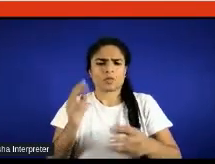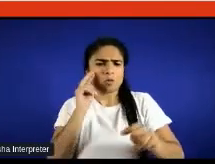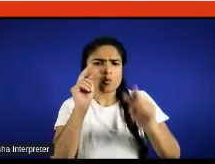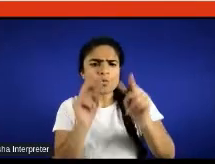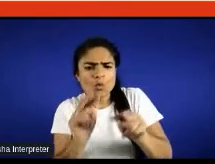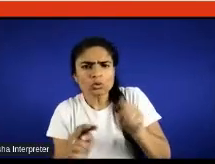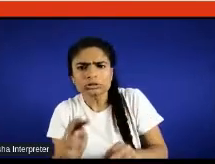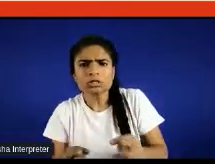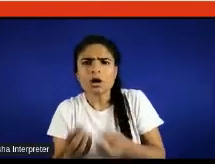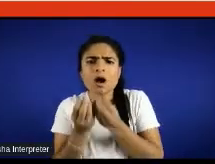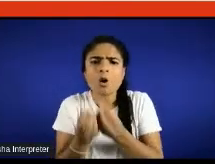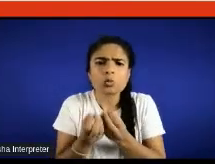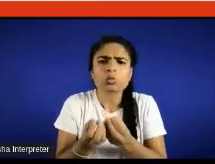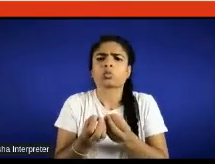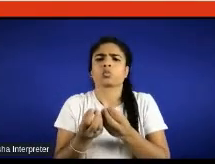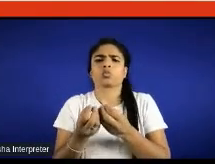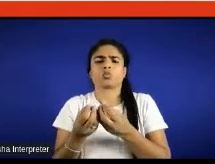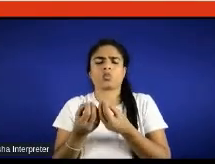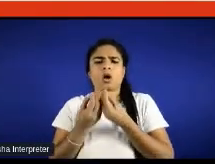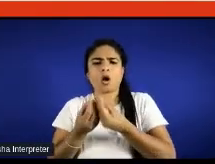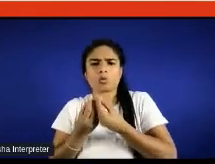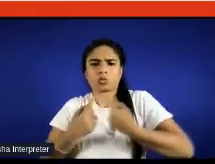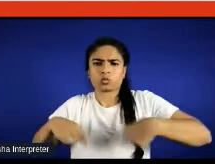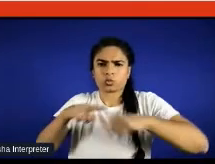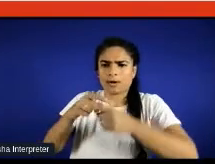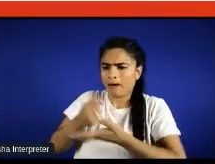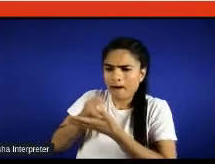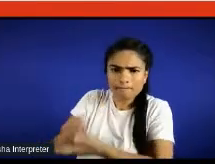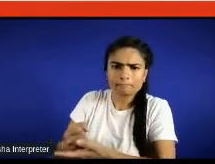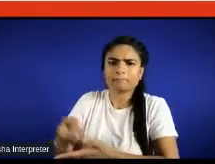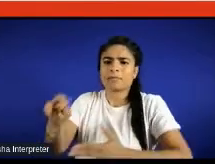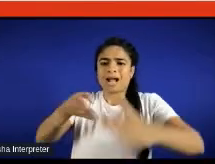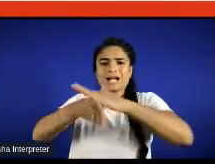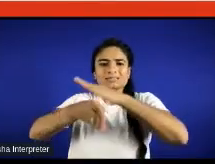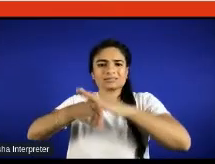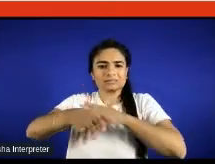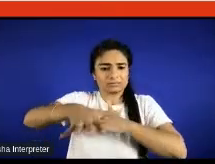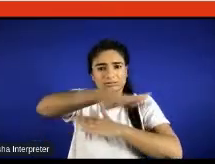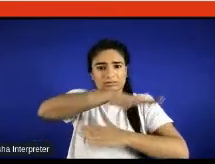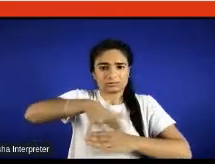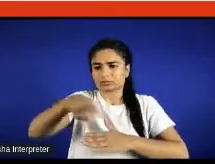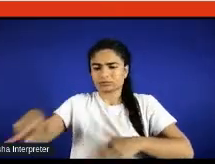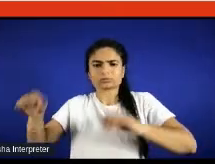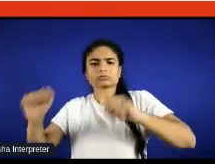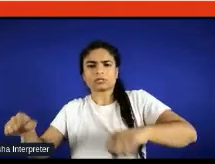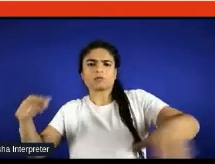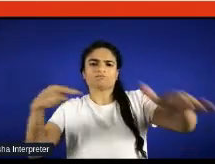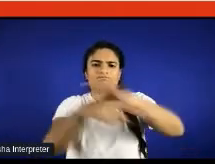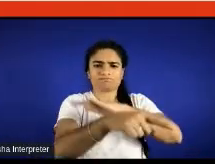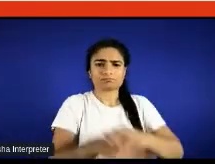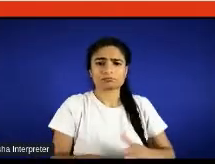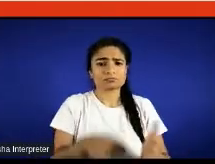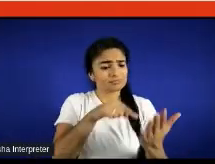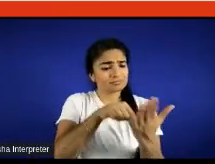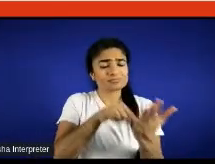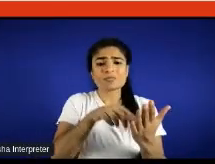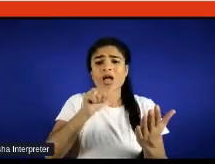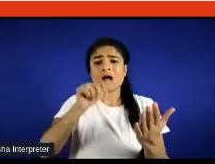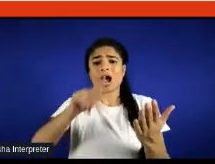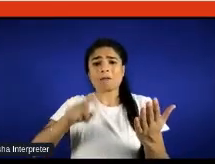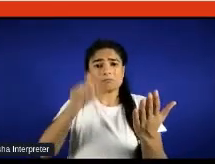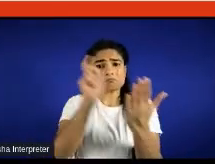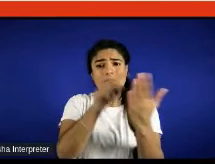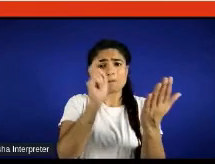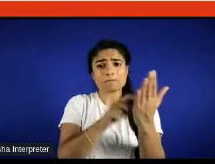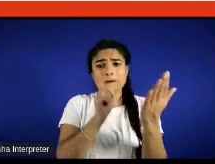they have access to areas that we cannot do. The application as well as record the voices. If the